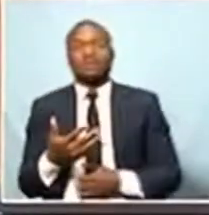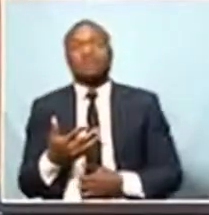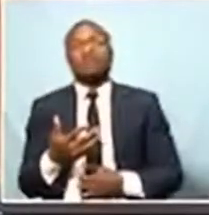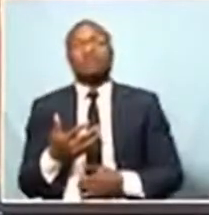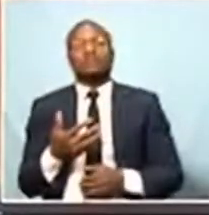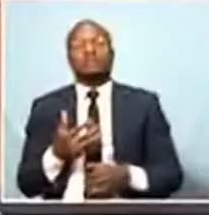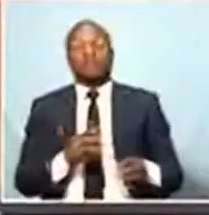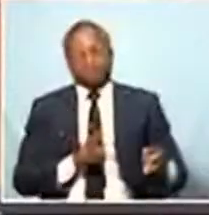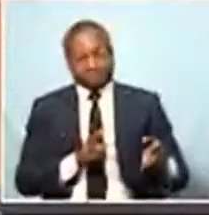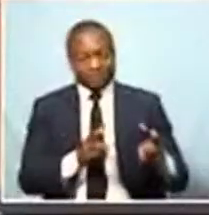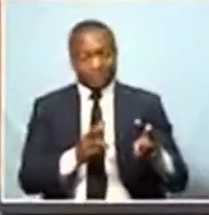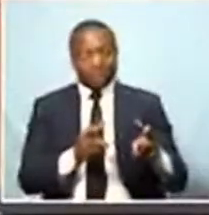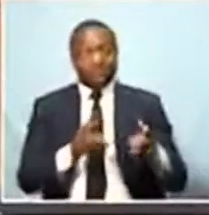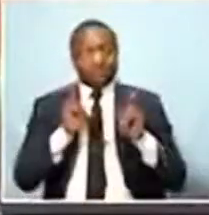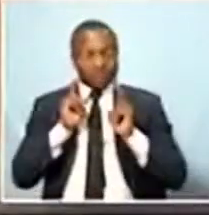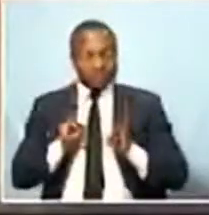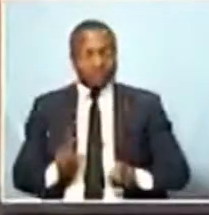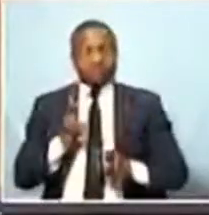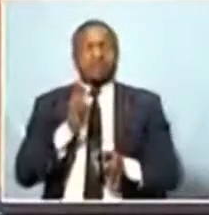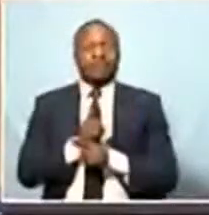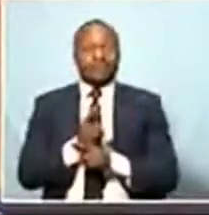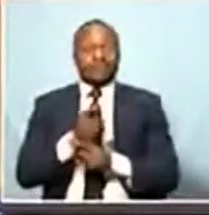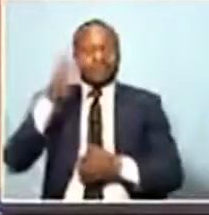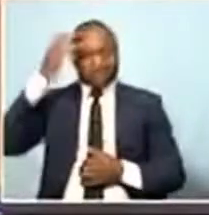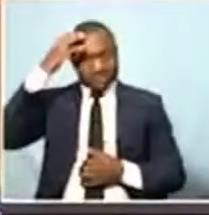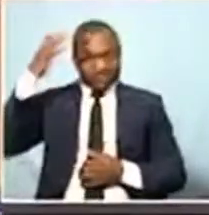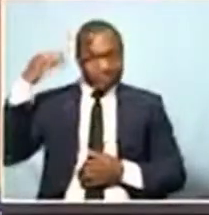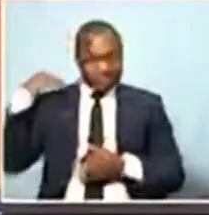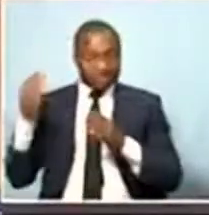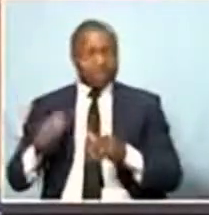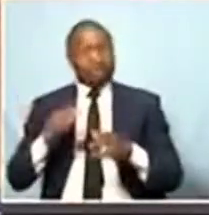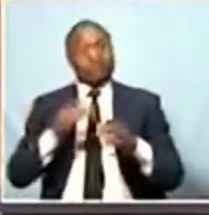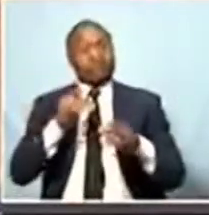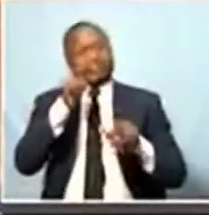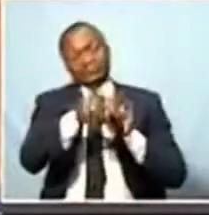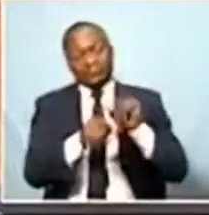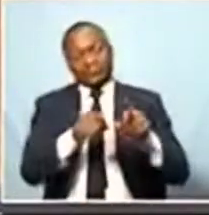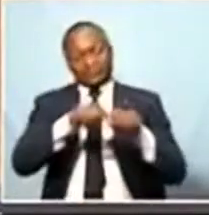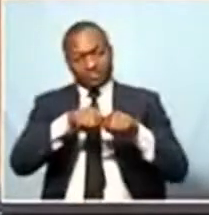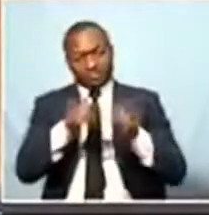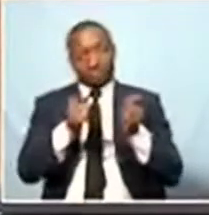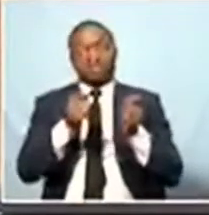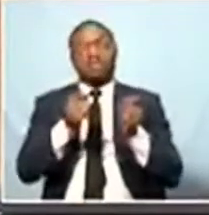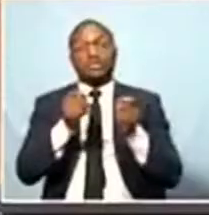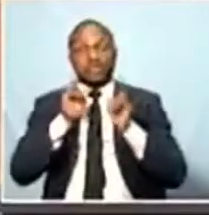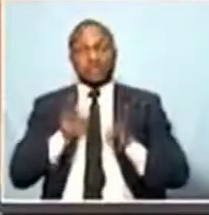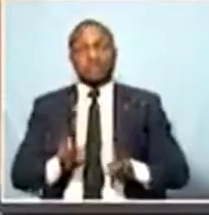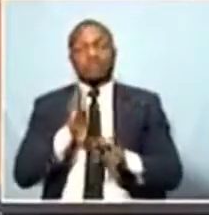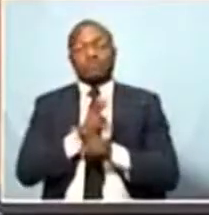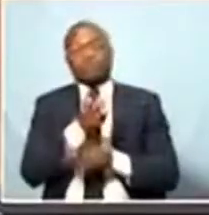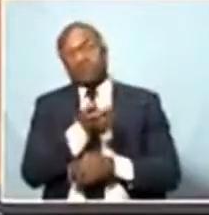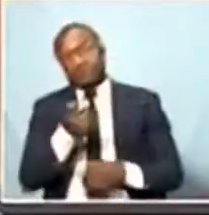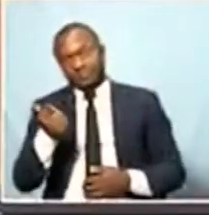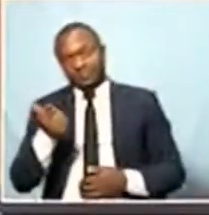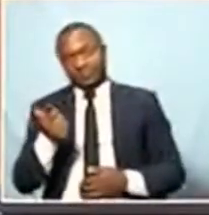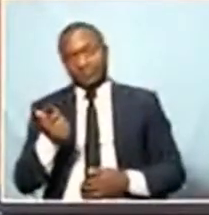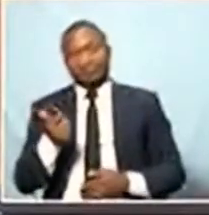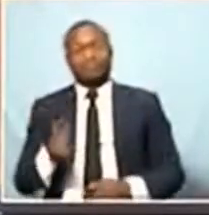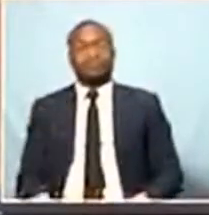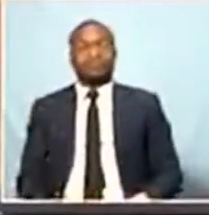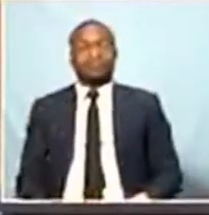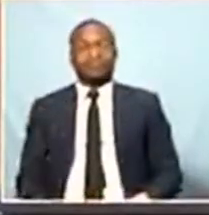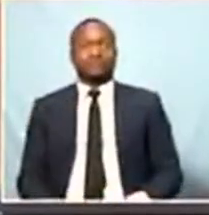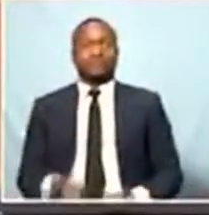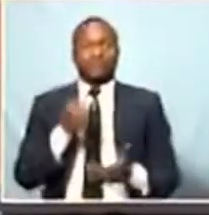the officers who are accused of violating human rights for others. I guess that's the context in